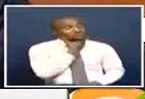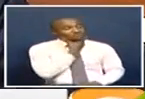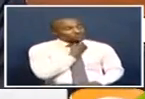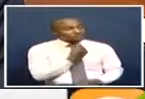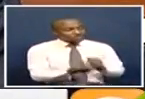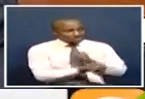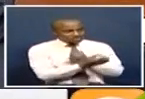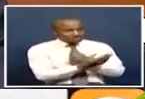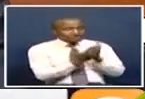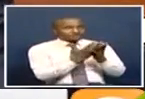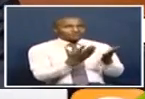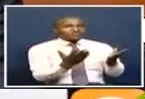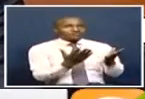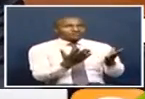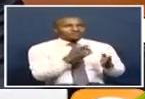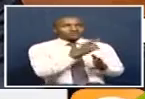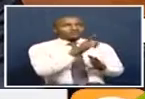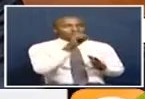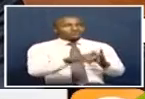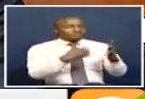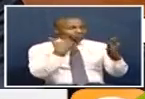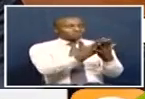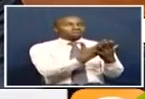Sarah Serem should be arrested.